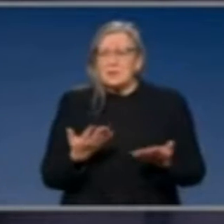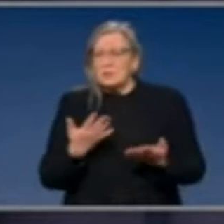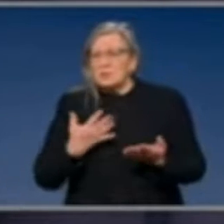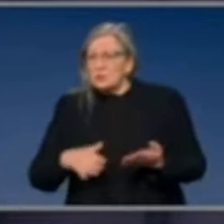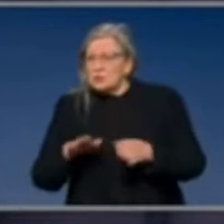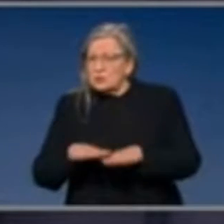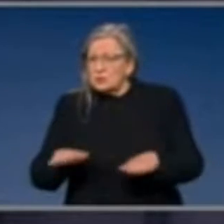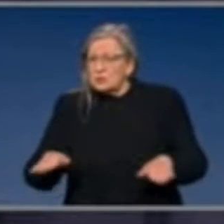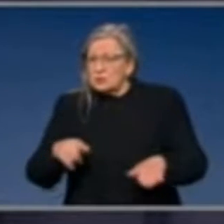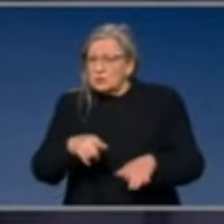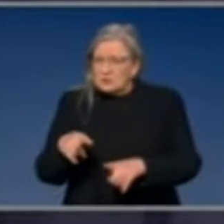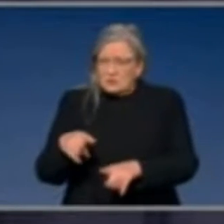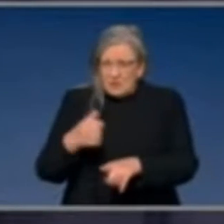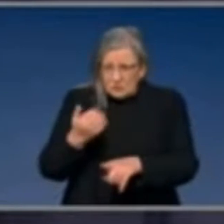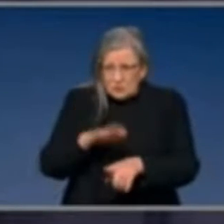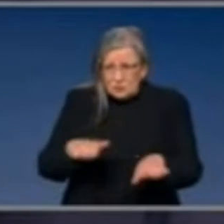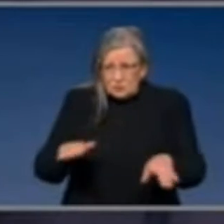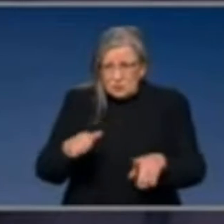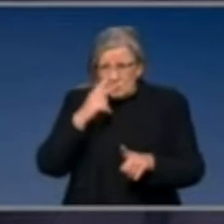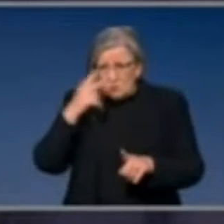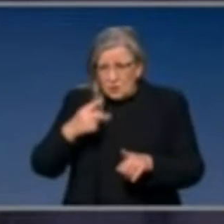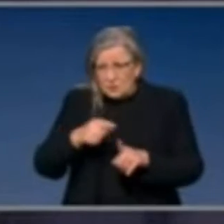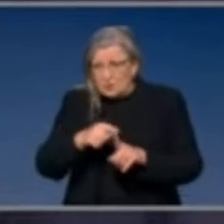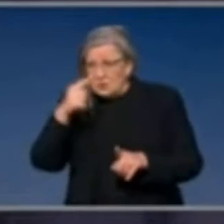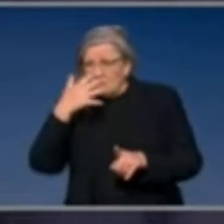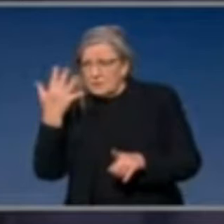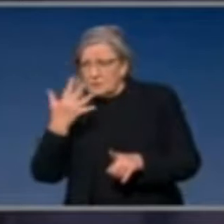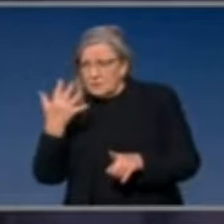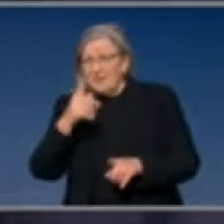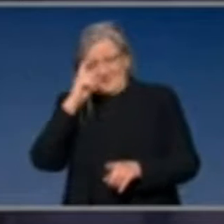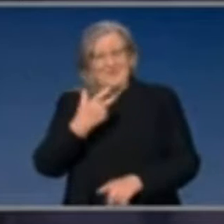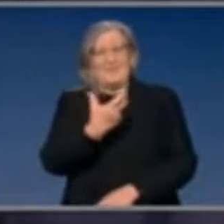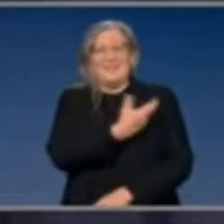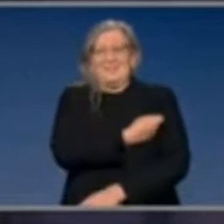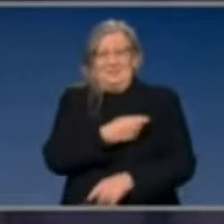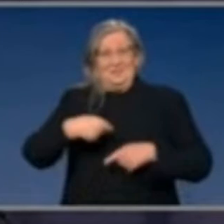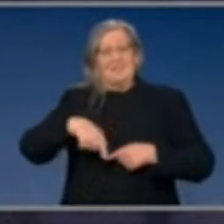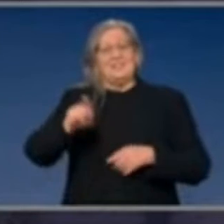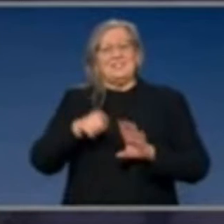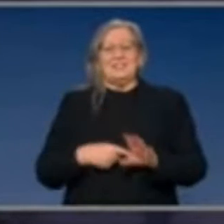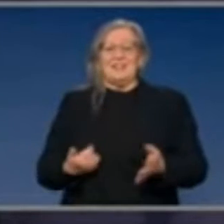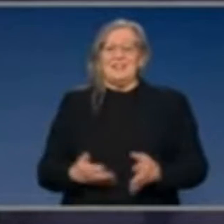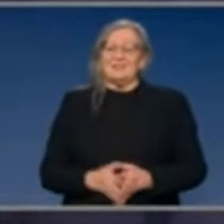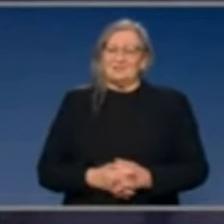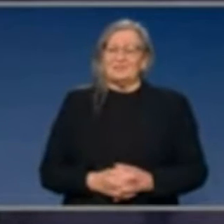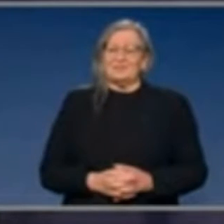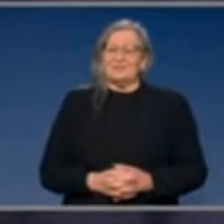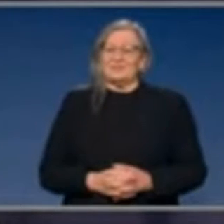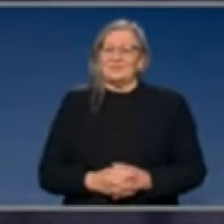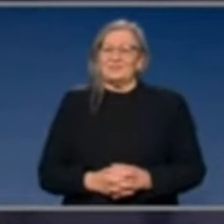the ages of 12 to 15 will be able to do so this year. We're in a position to